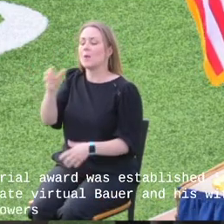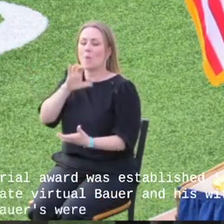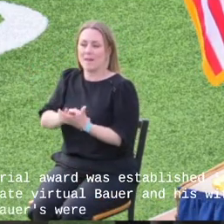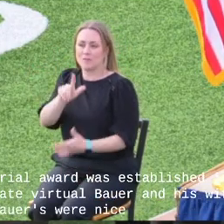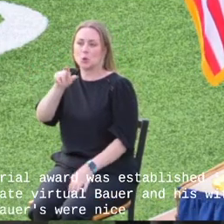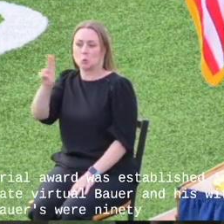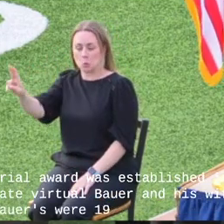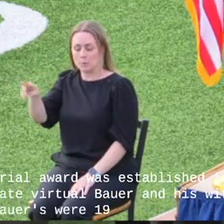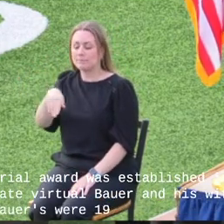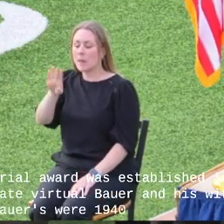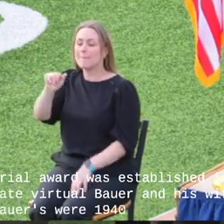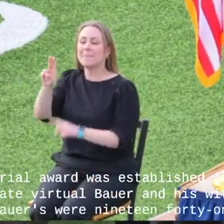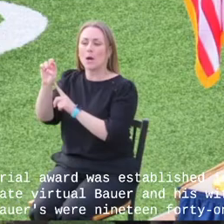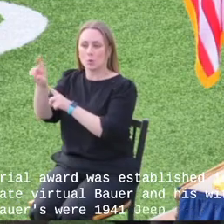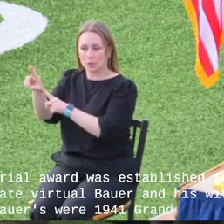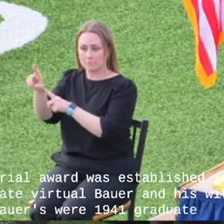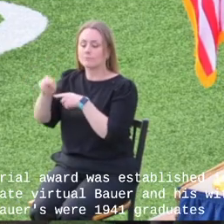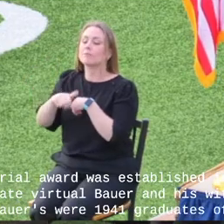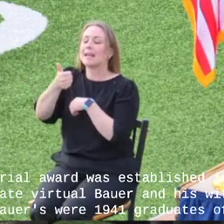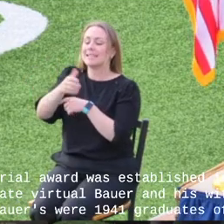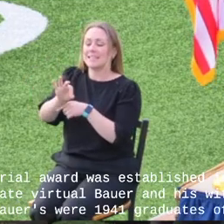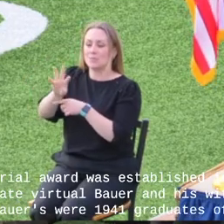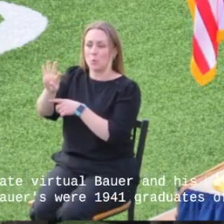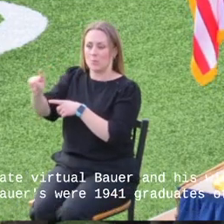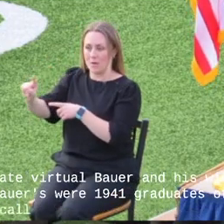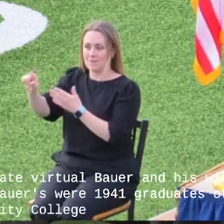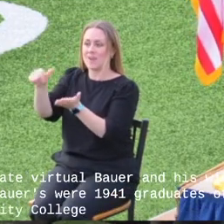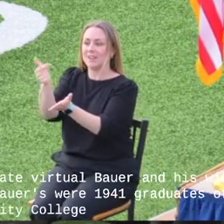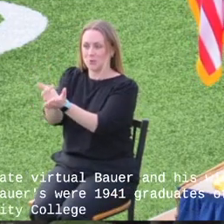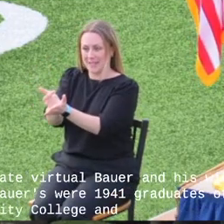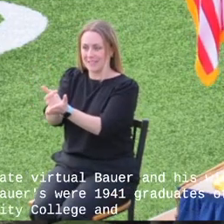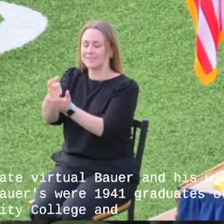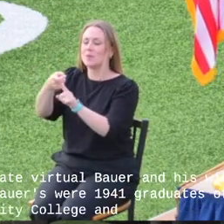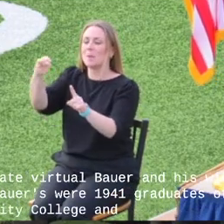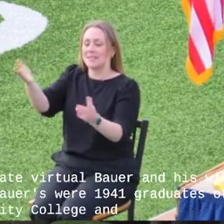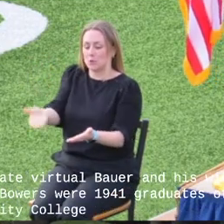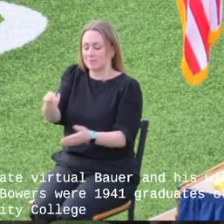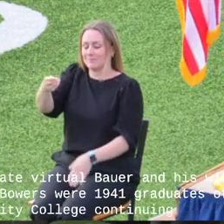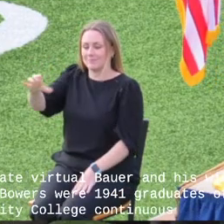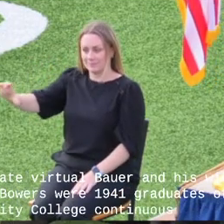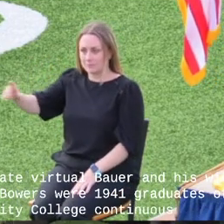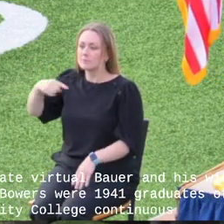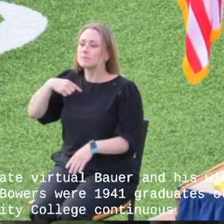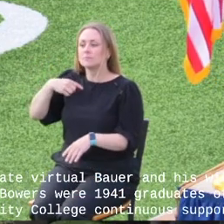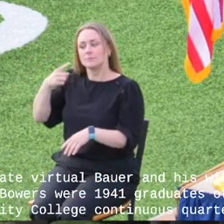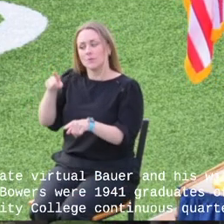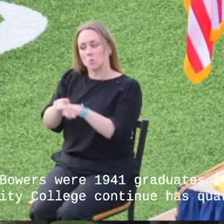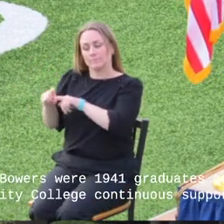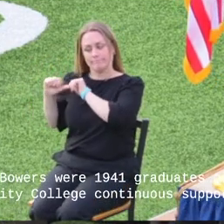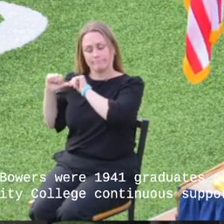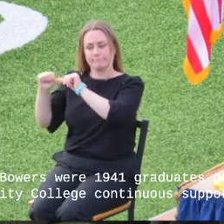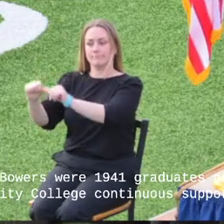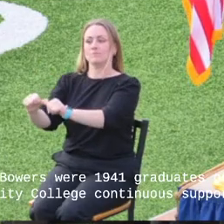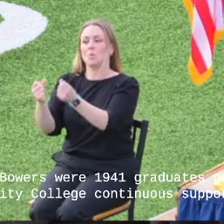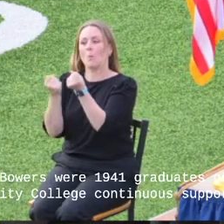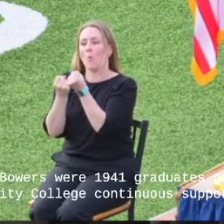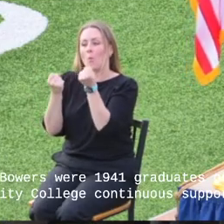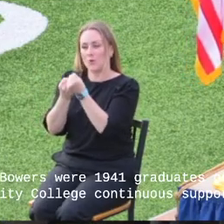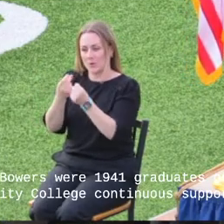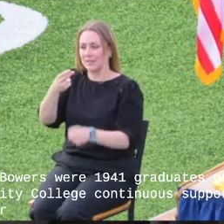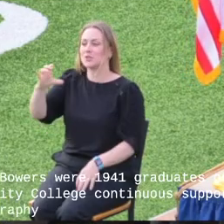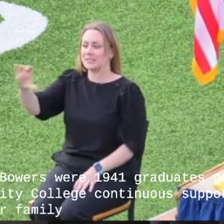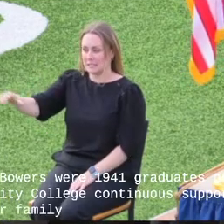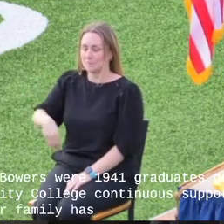were 1941 graduates of Highland Community College and have been continuous supporters of HCC. The